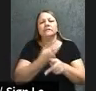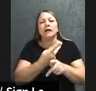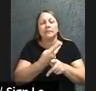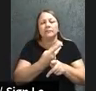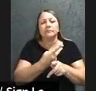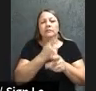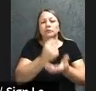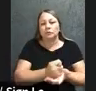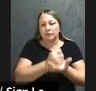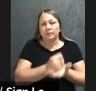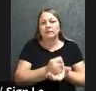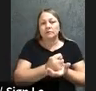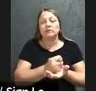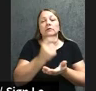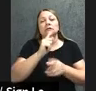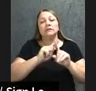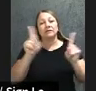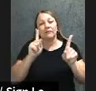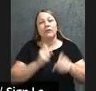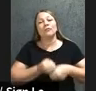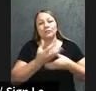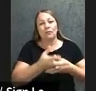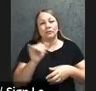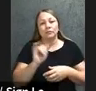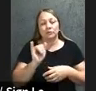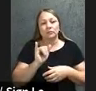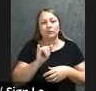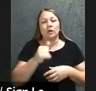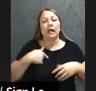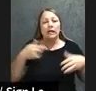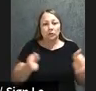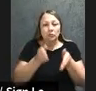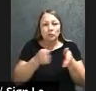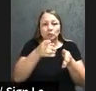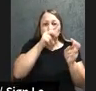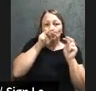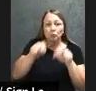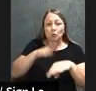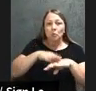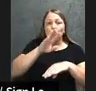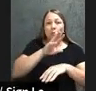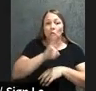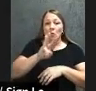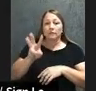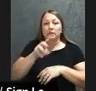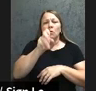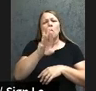this. I encourage you to go to this website and for more information, or ask your